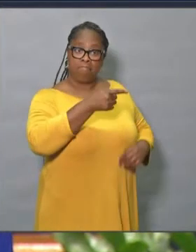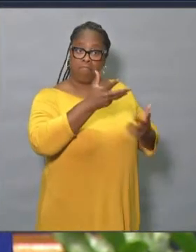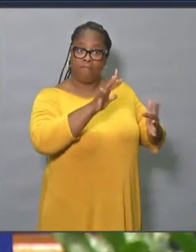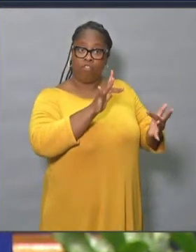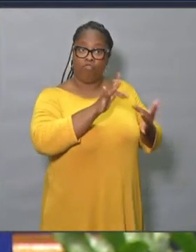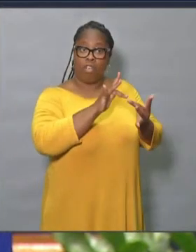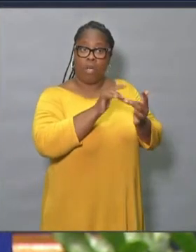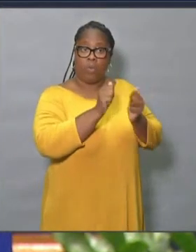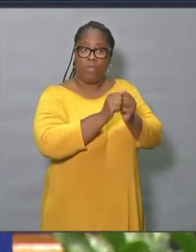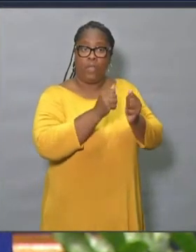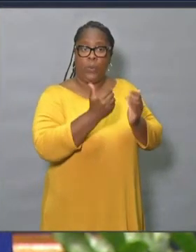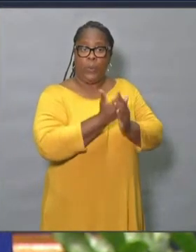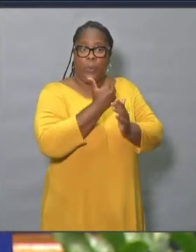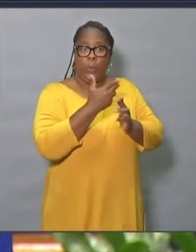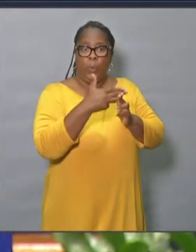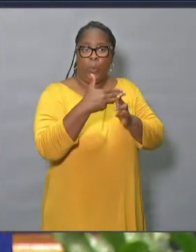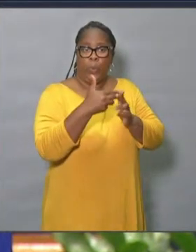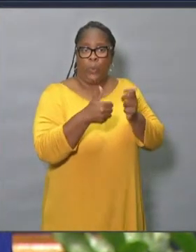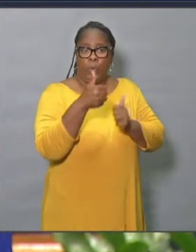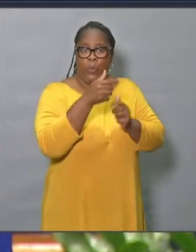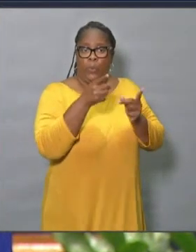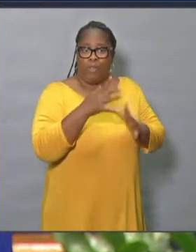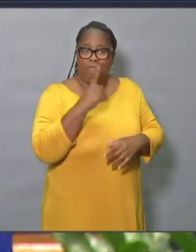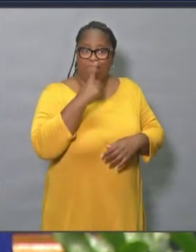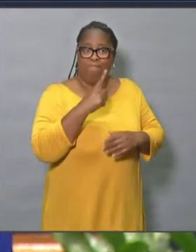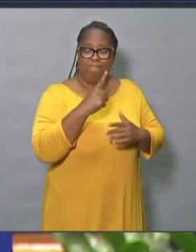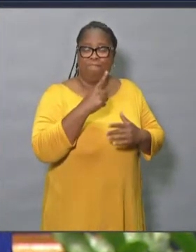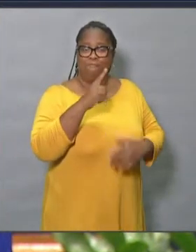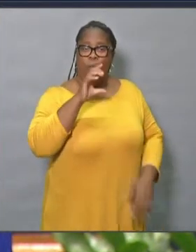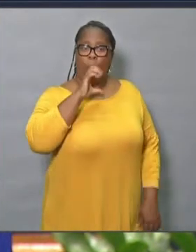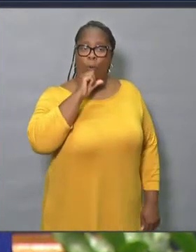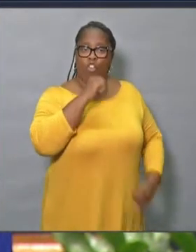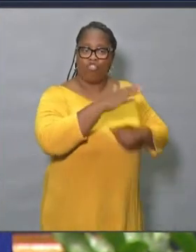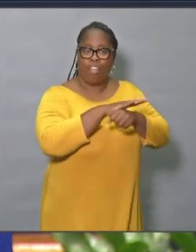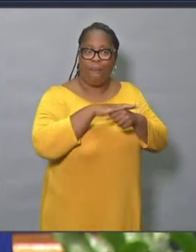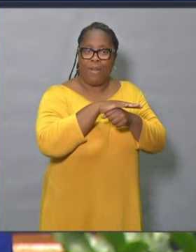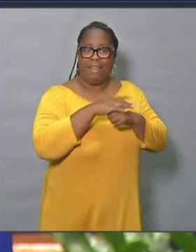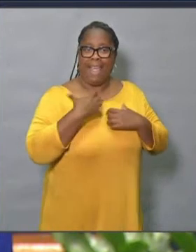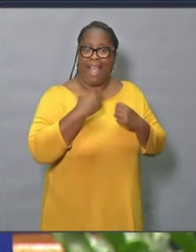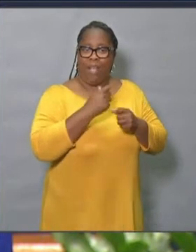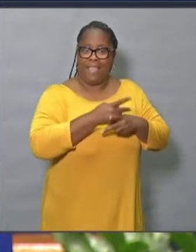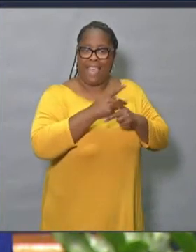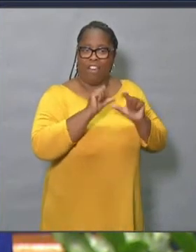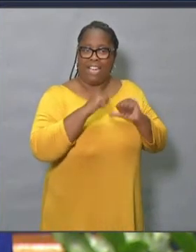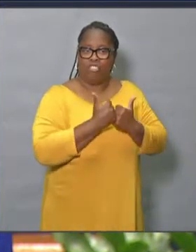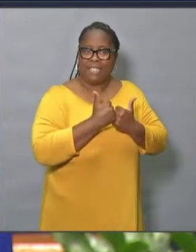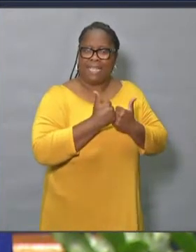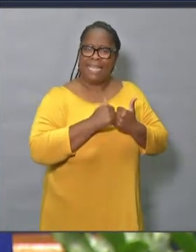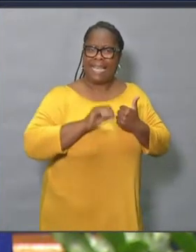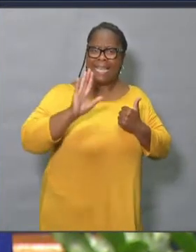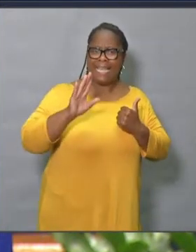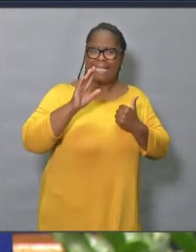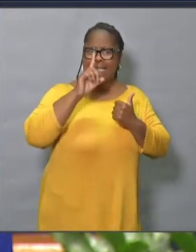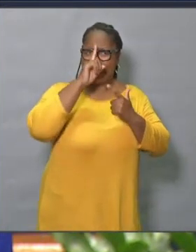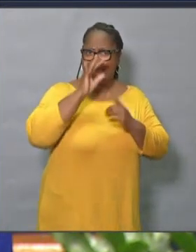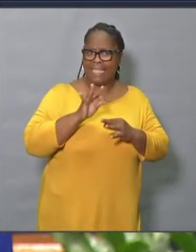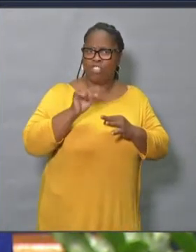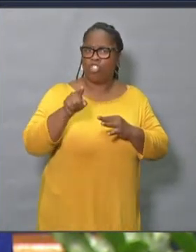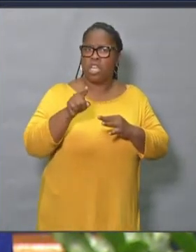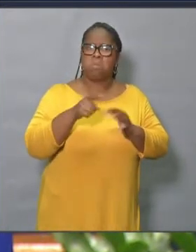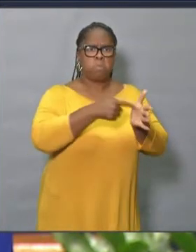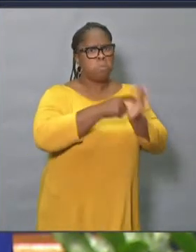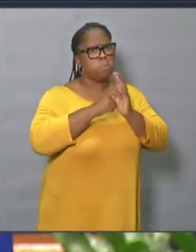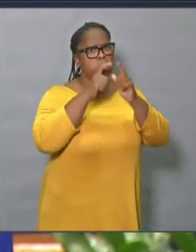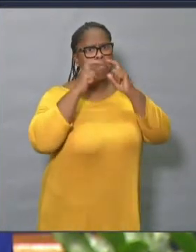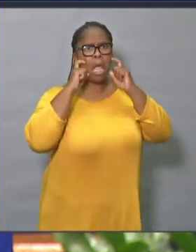new interim director of the Orange County Healthcare Agency, and what is your reaction to his decision to go from masks being required